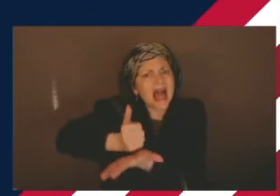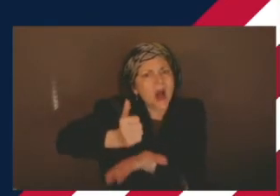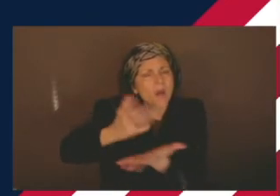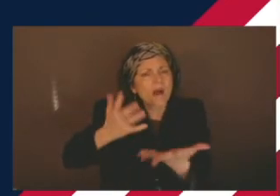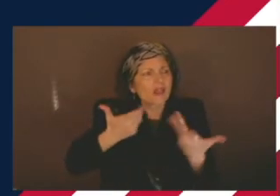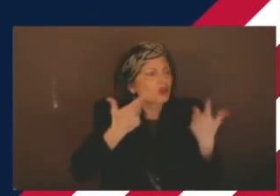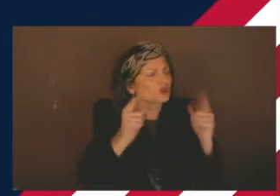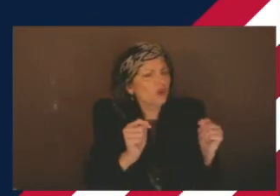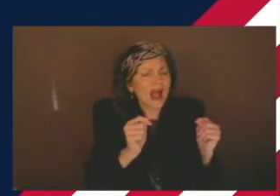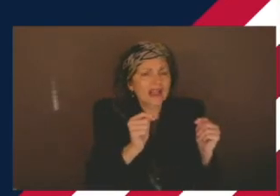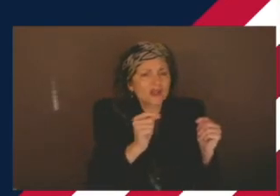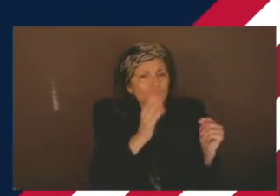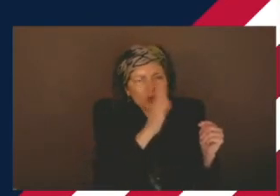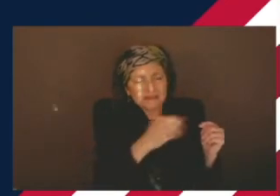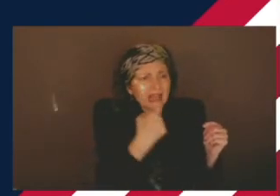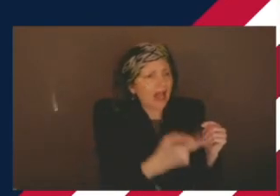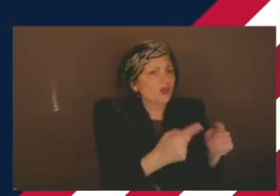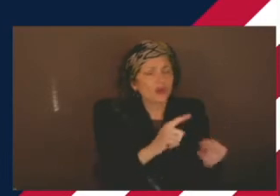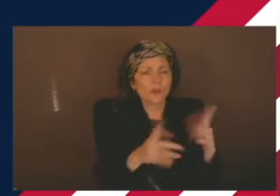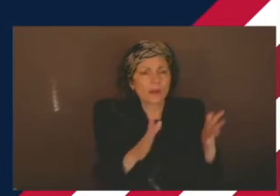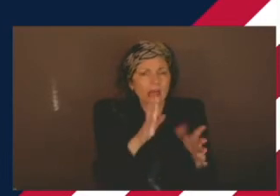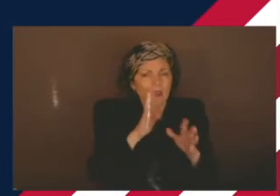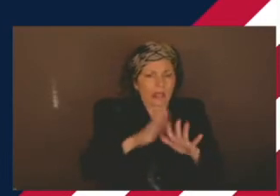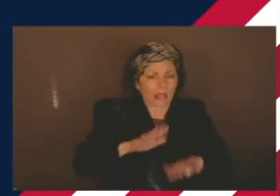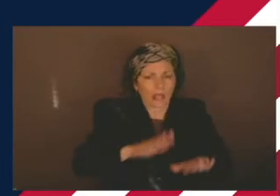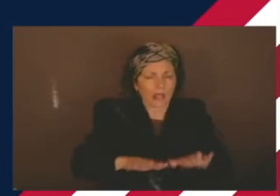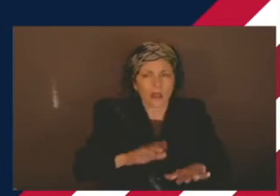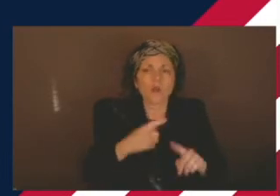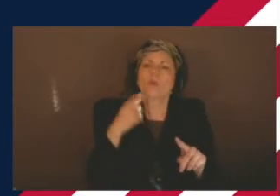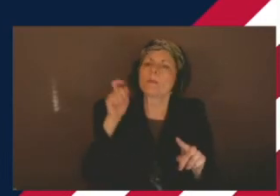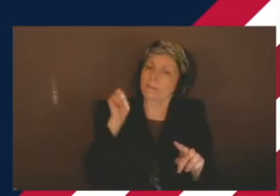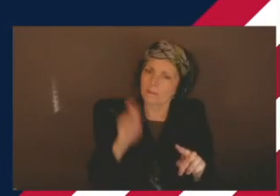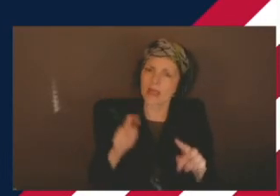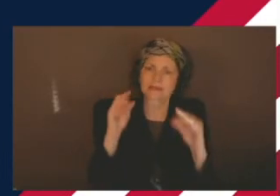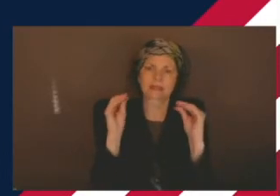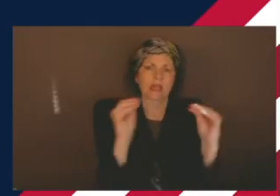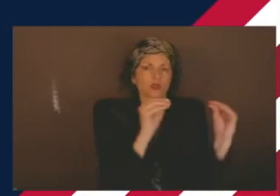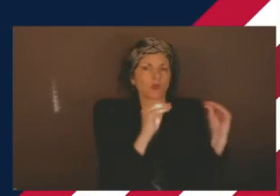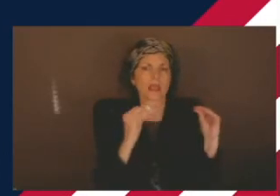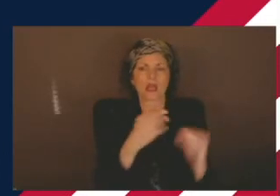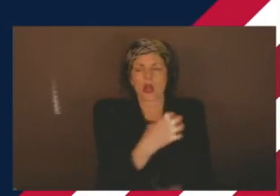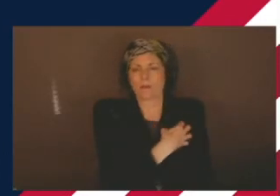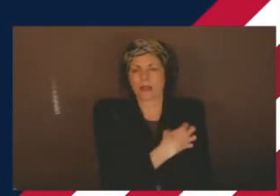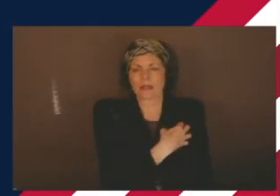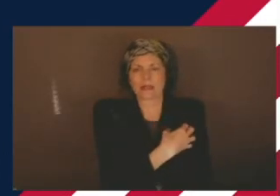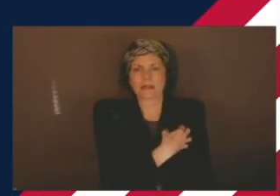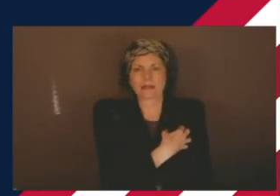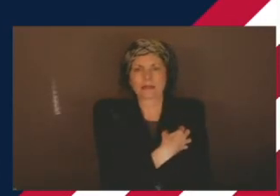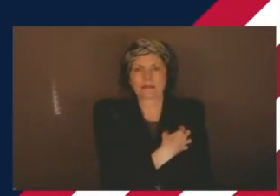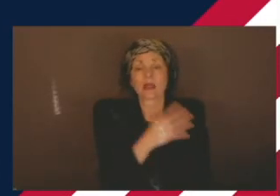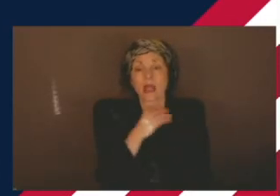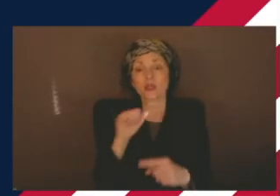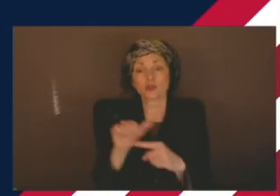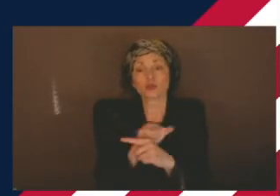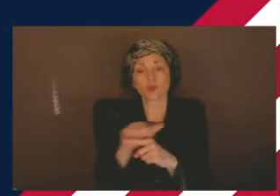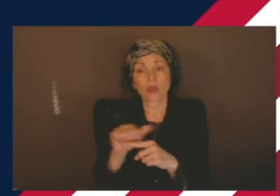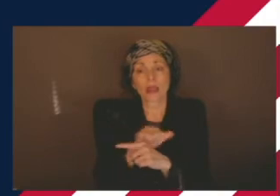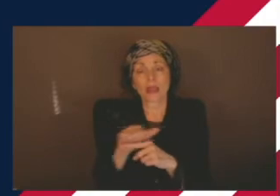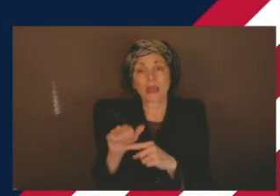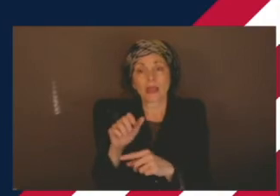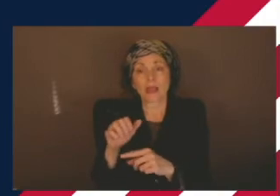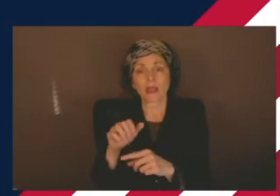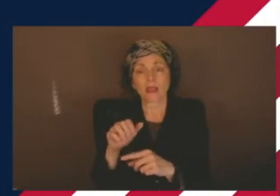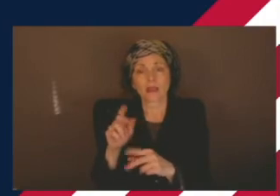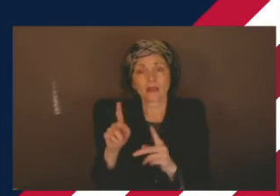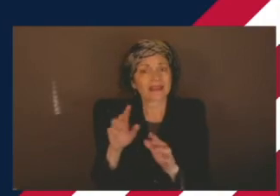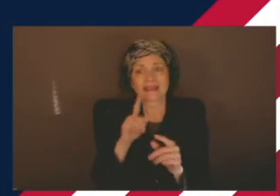absolutely needs to be embedded in the education of our police department and the training of our police officers, not just a one and done, but on a continuous